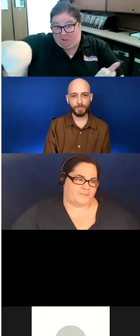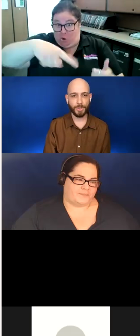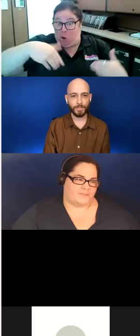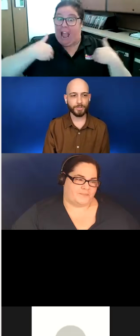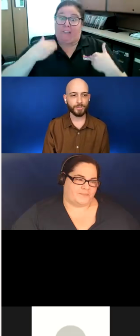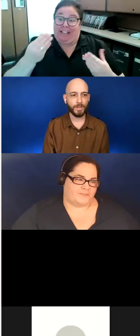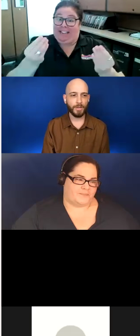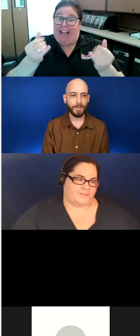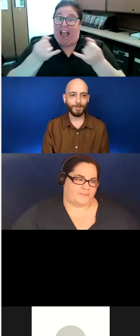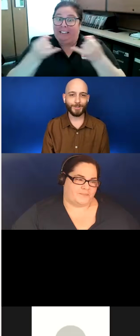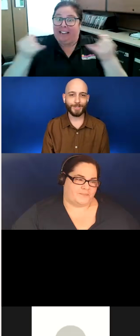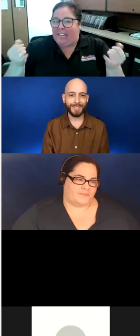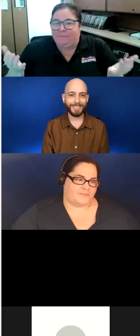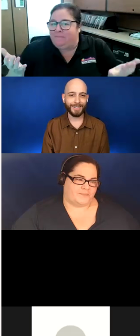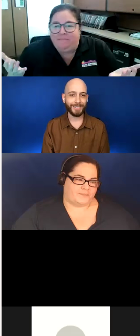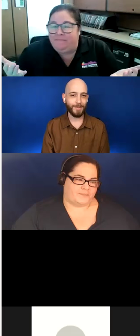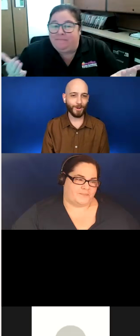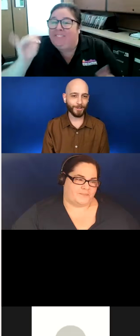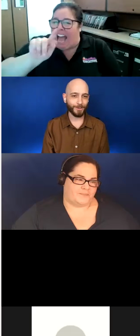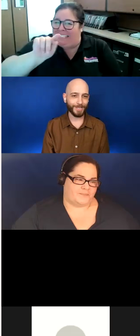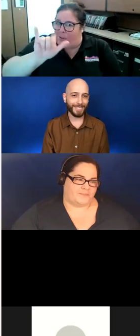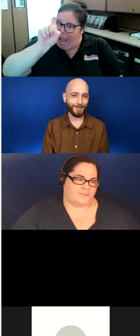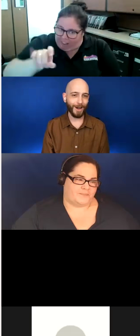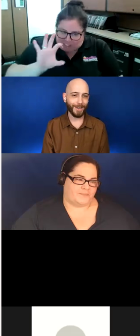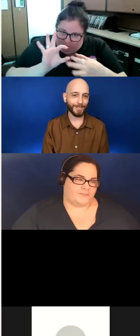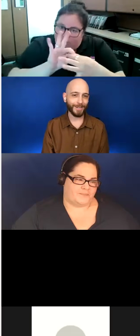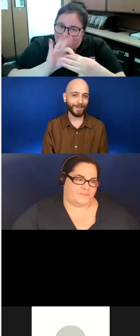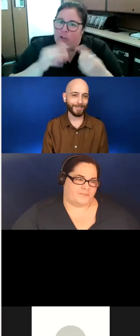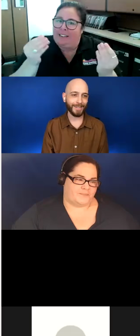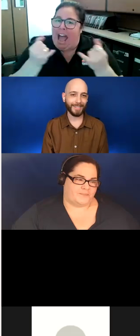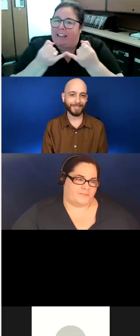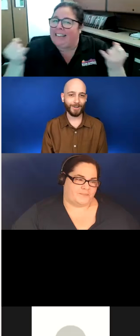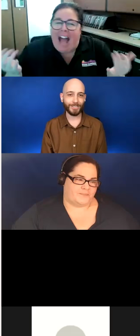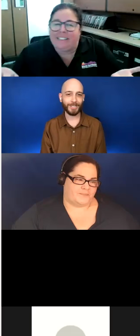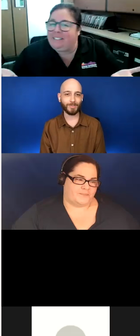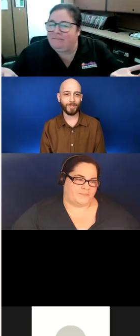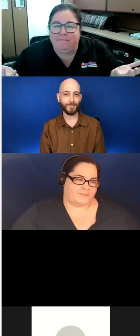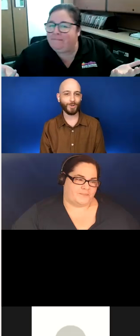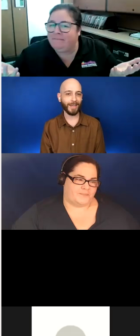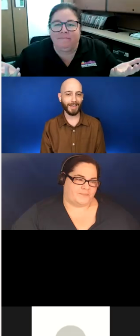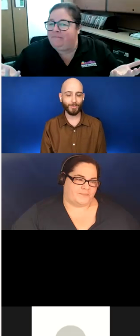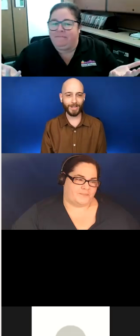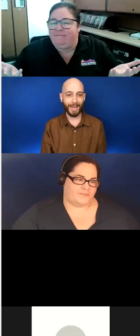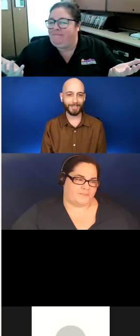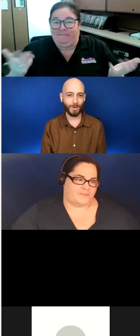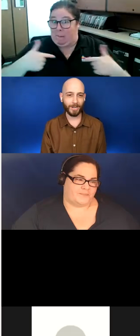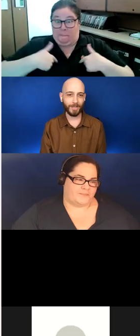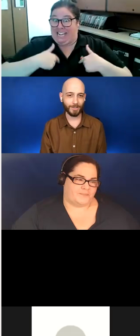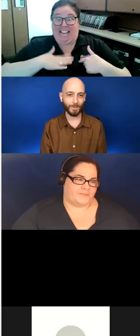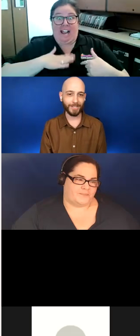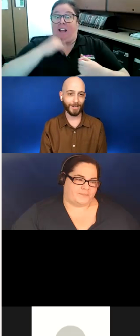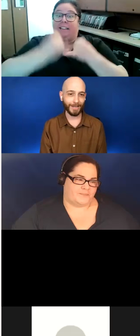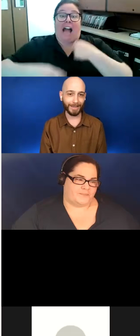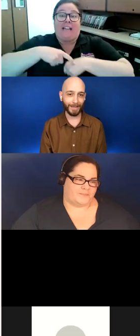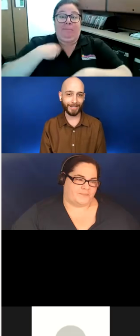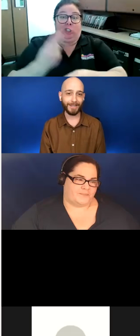in simple situations. You also see teletypewriters where TTY on there. That technology has become pretty antiquated